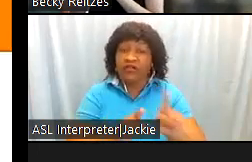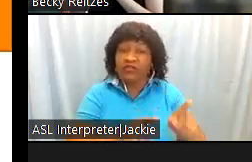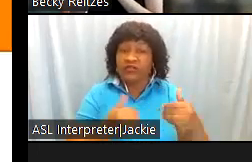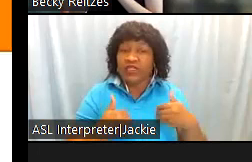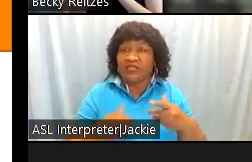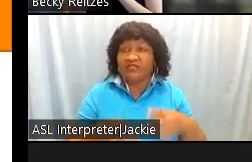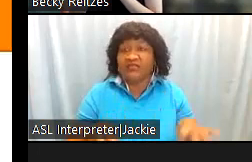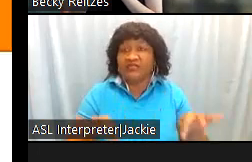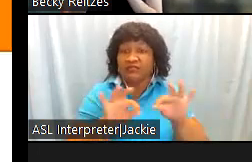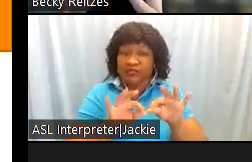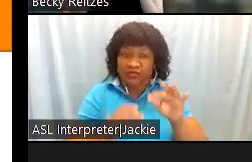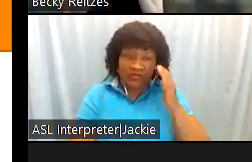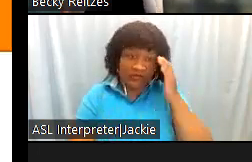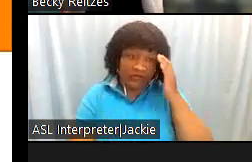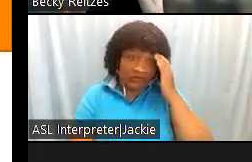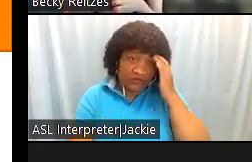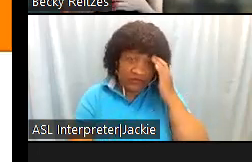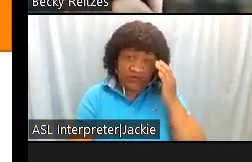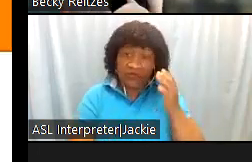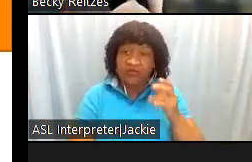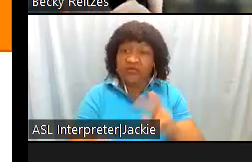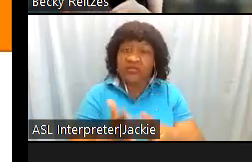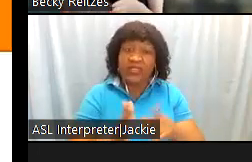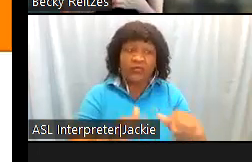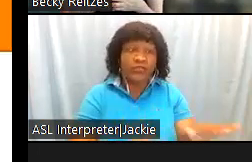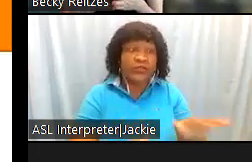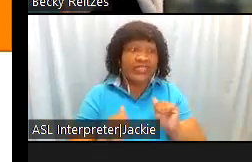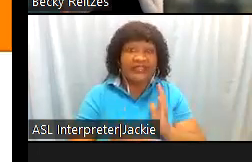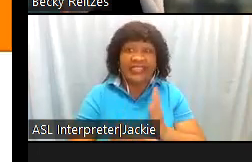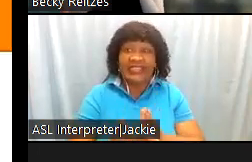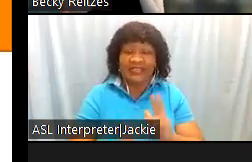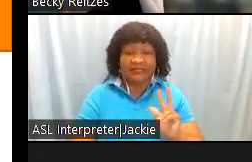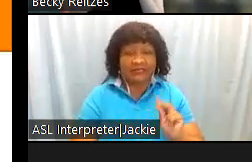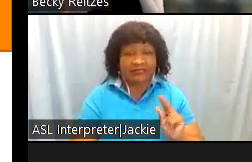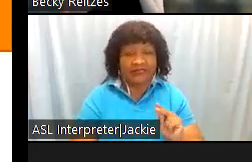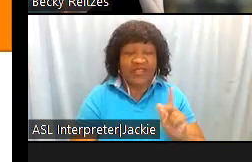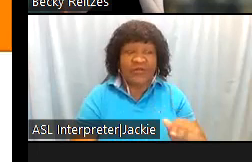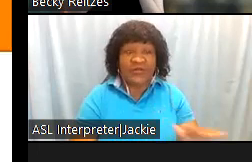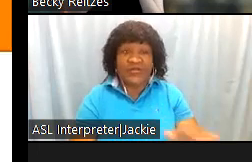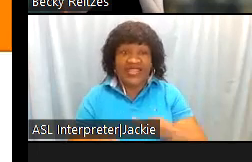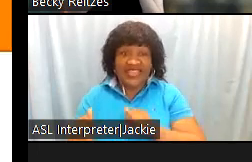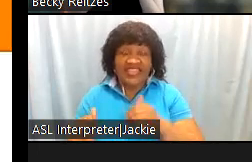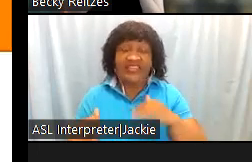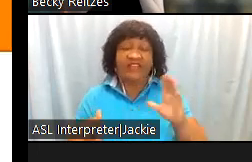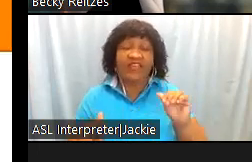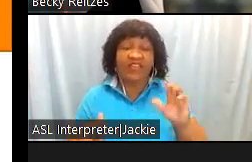important to know that like it doesn't end when you leave. There's actually care coordination that